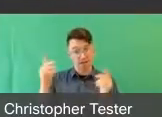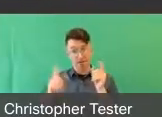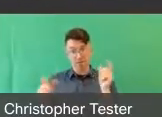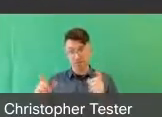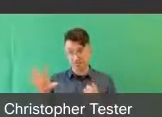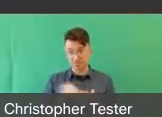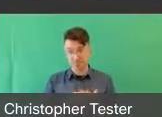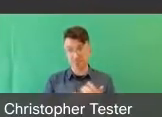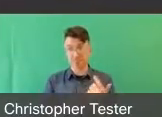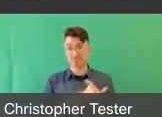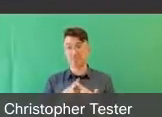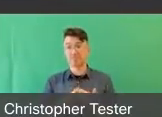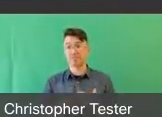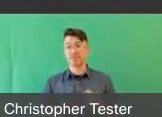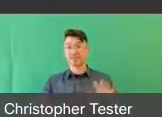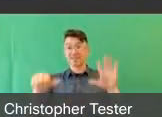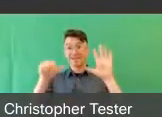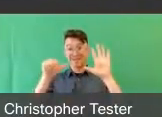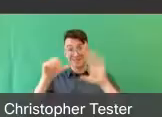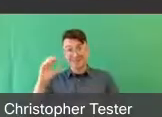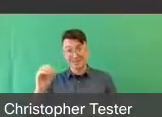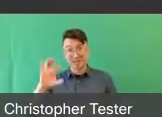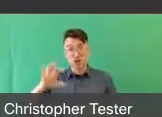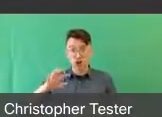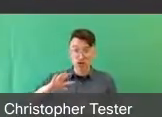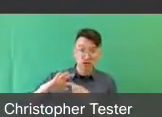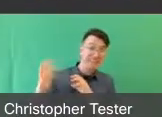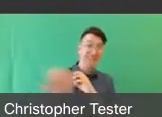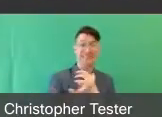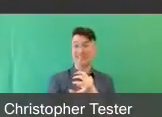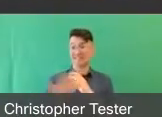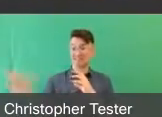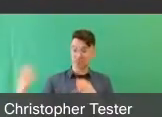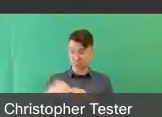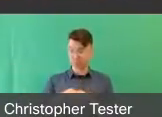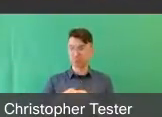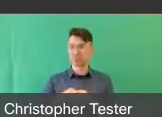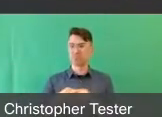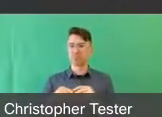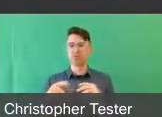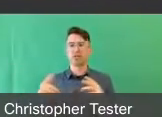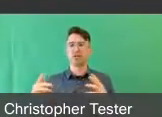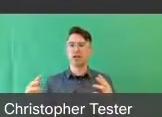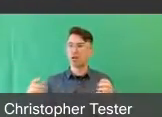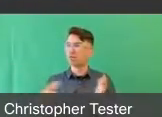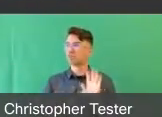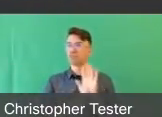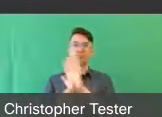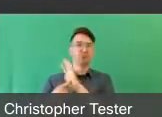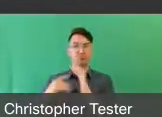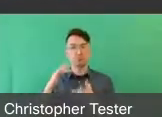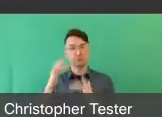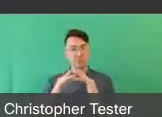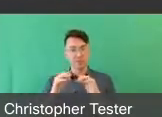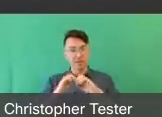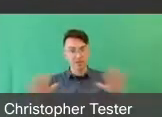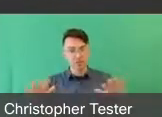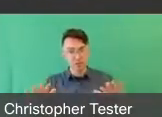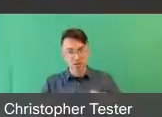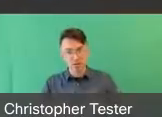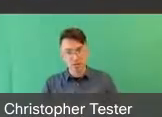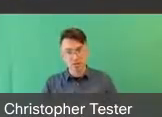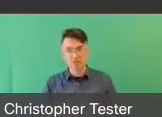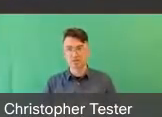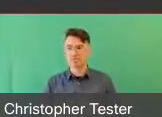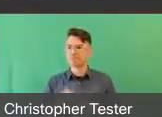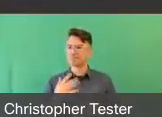you questions and we'll ask you to contribute. And you can do it on a wide